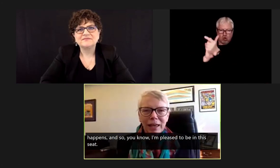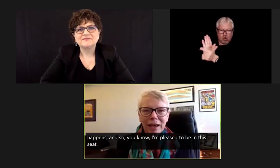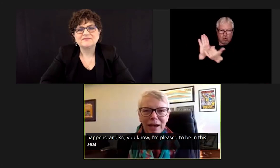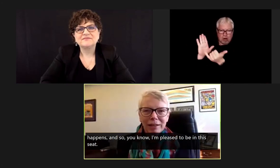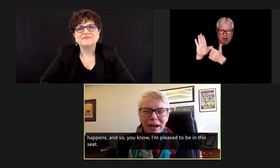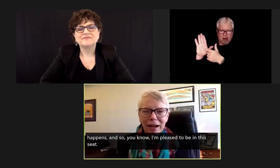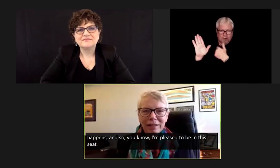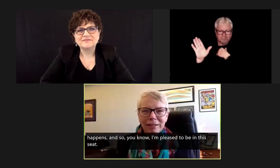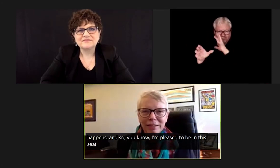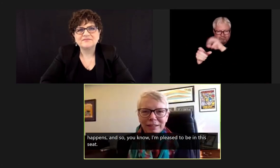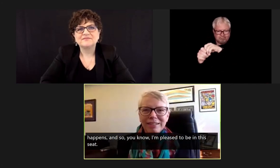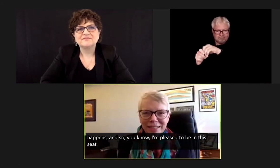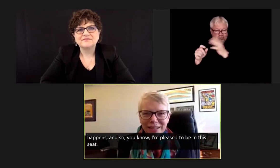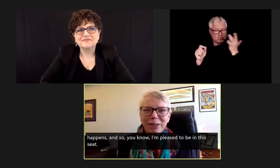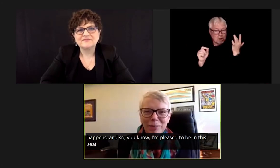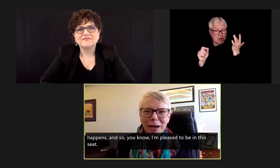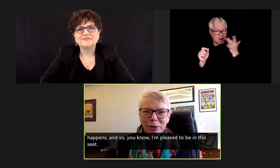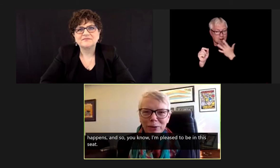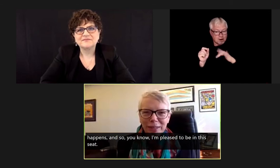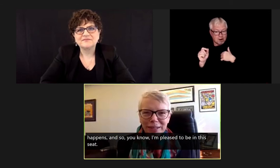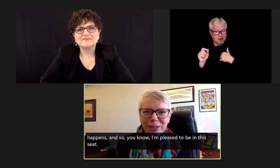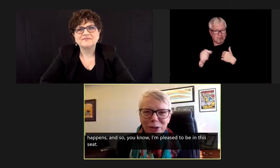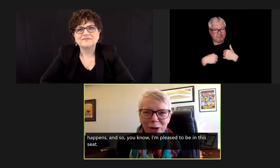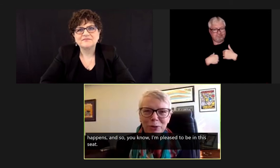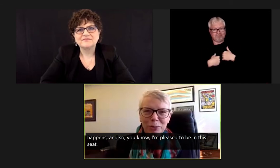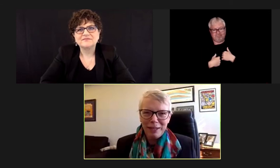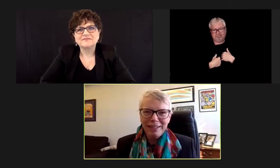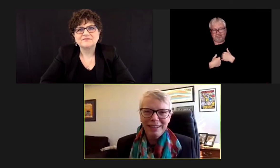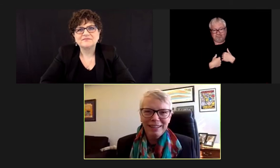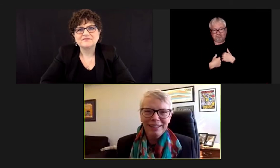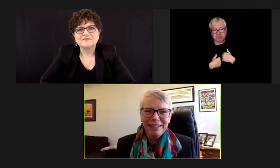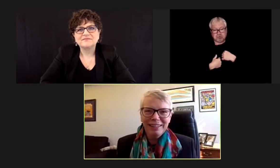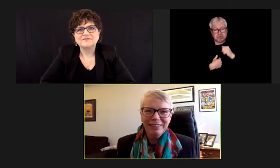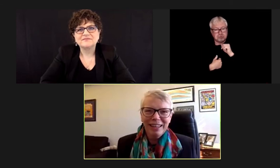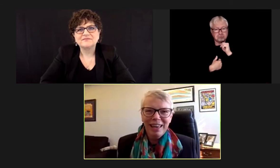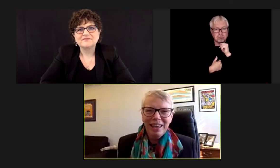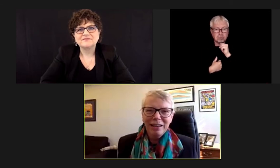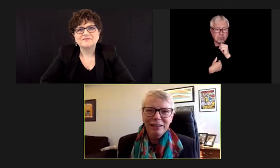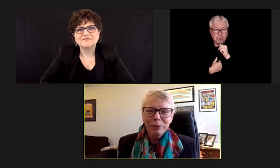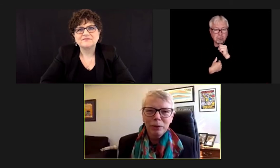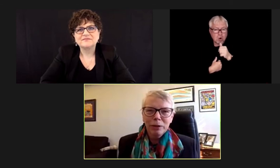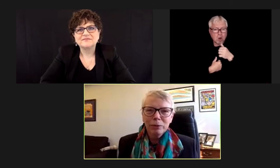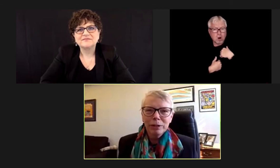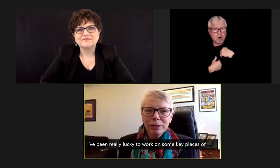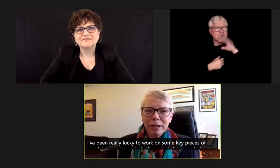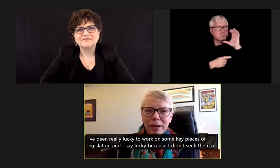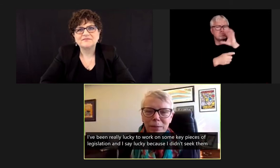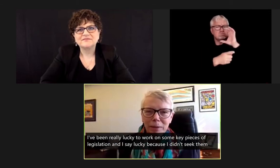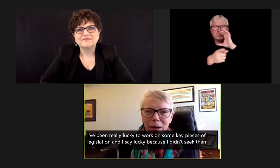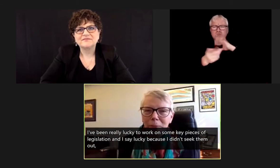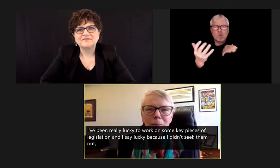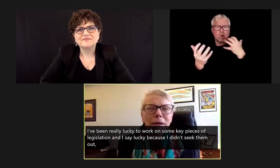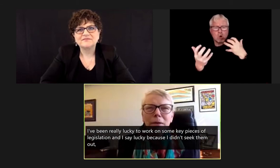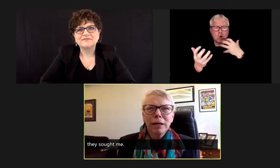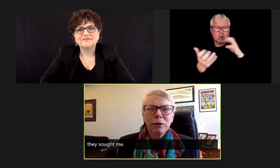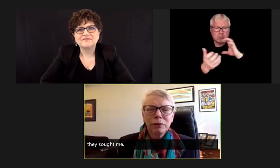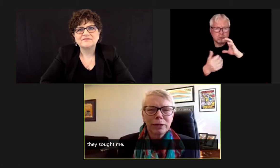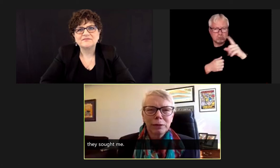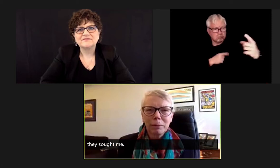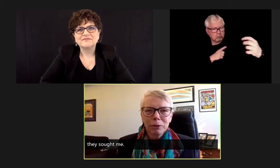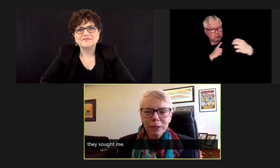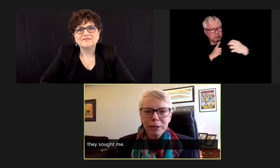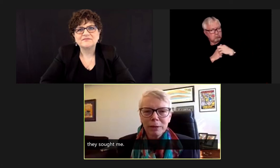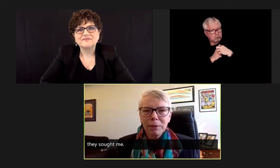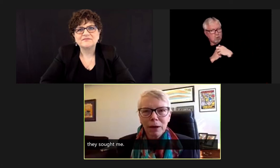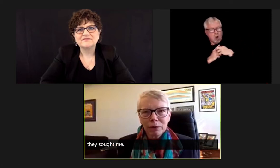because I didn't seek them out. They sought me. And there one was, might get my House